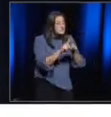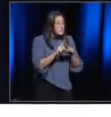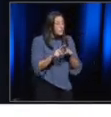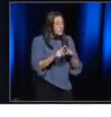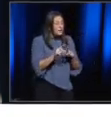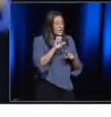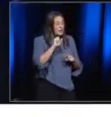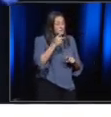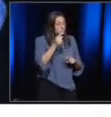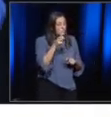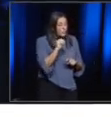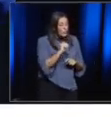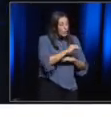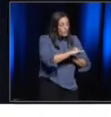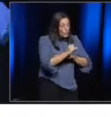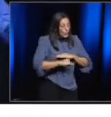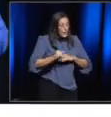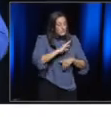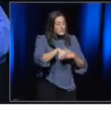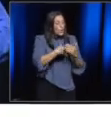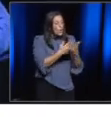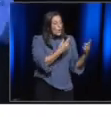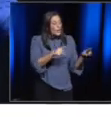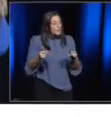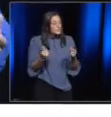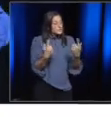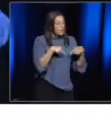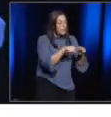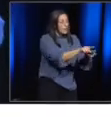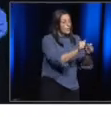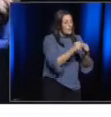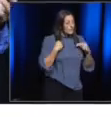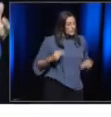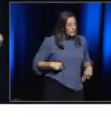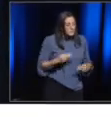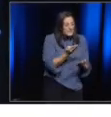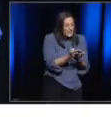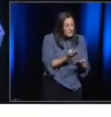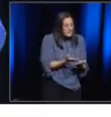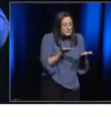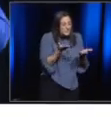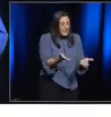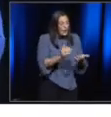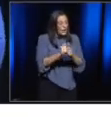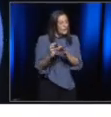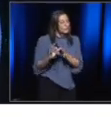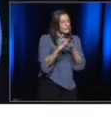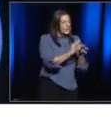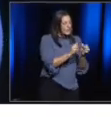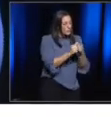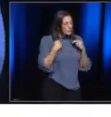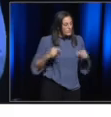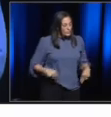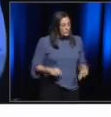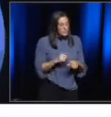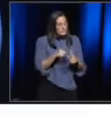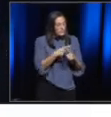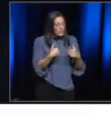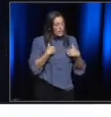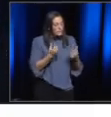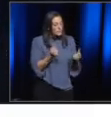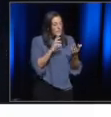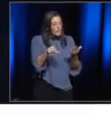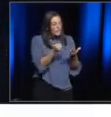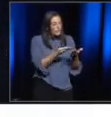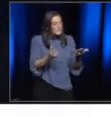sperm whales. All of these things are convergences with humans. The goods are there. The evidence is there. So, and then we have all these other features